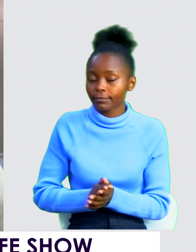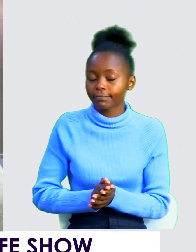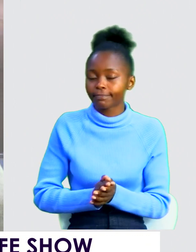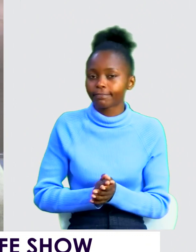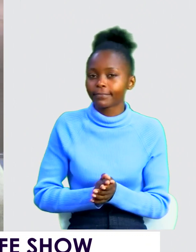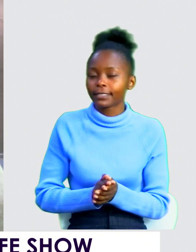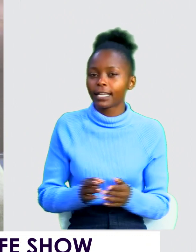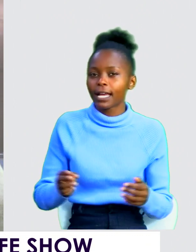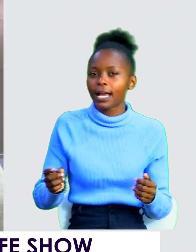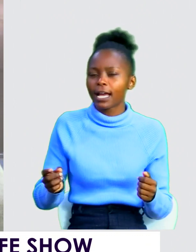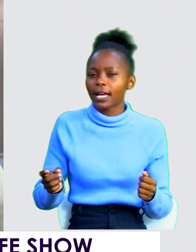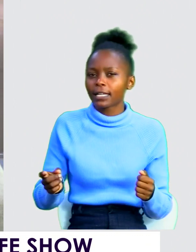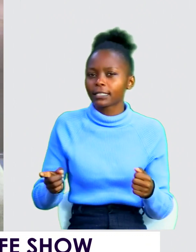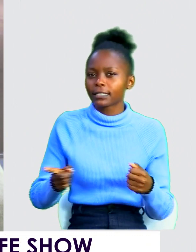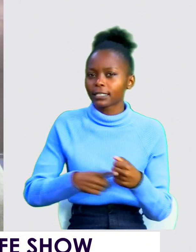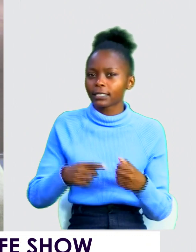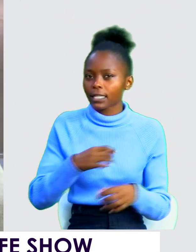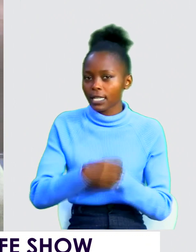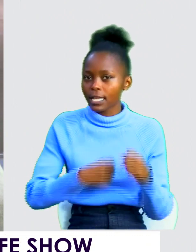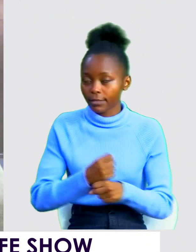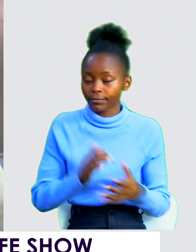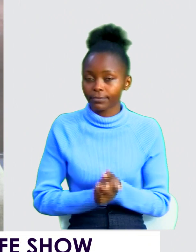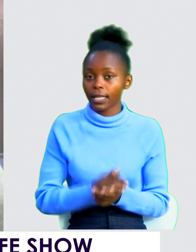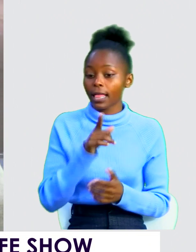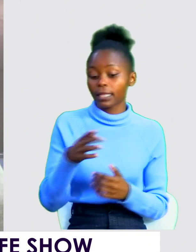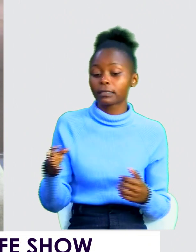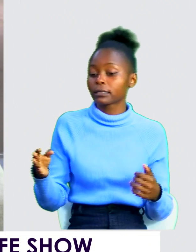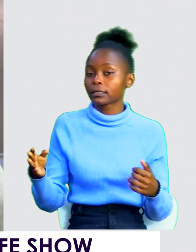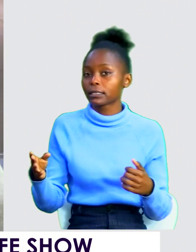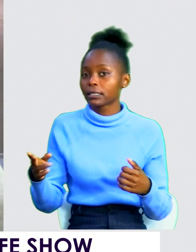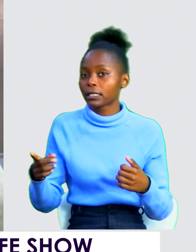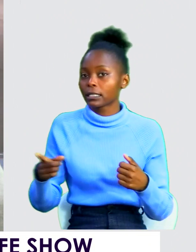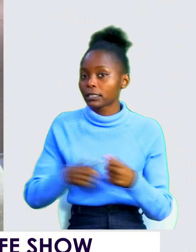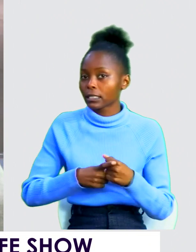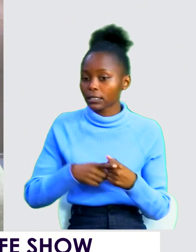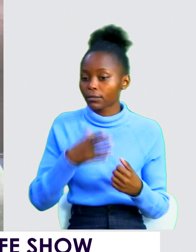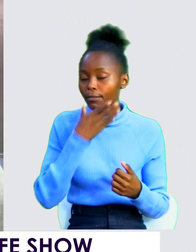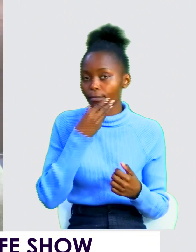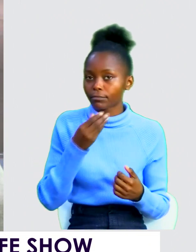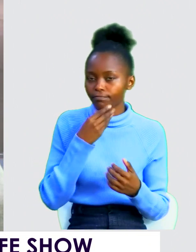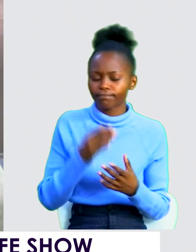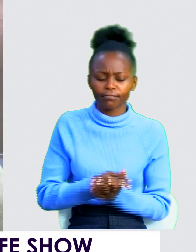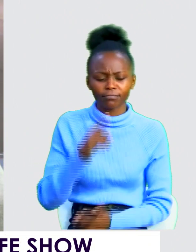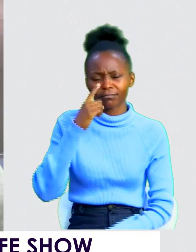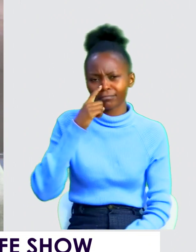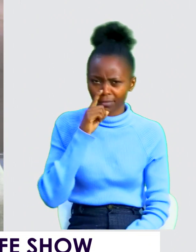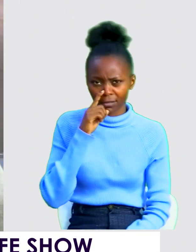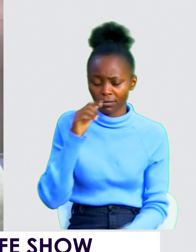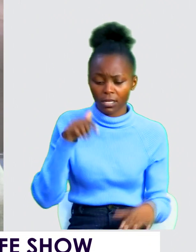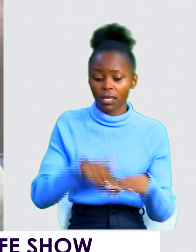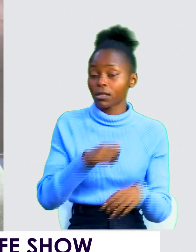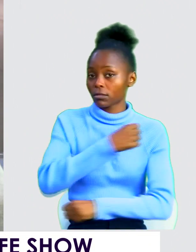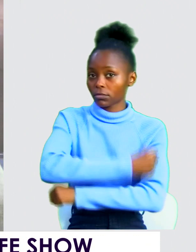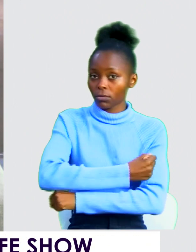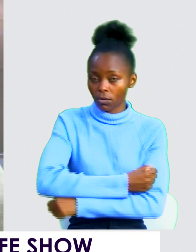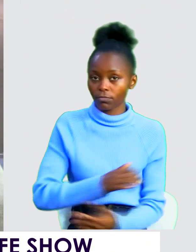These 6 children, 6 boys, were bored of being in school. They were in